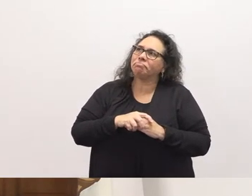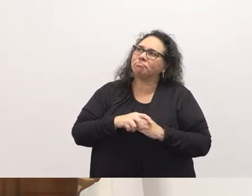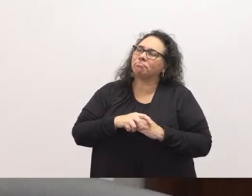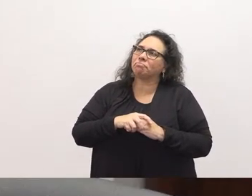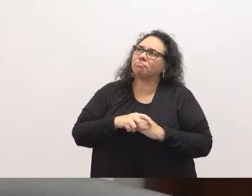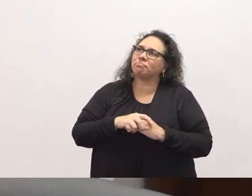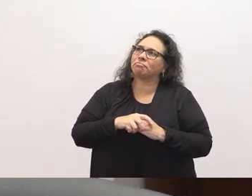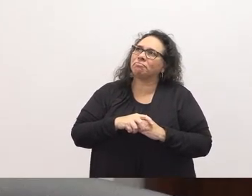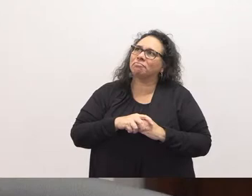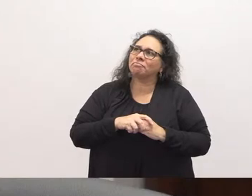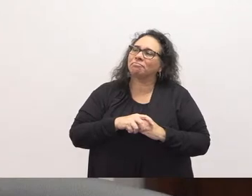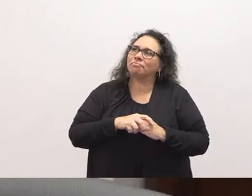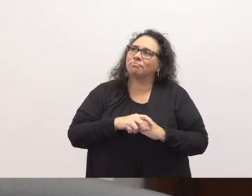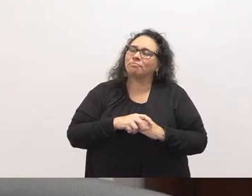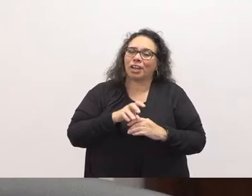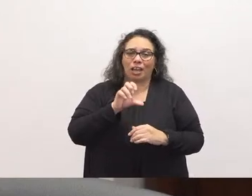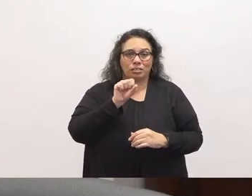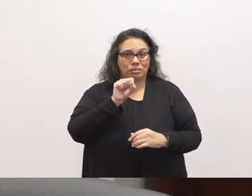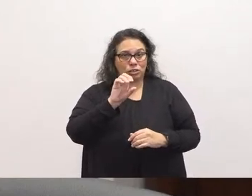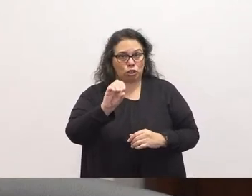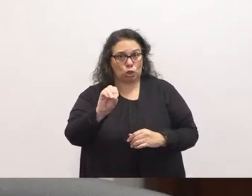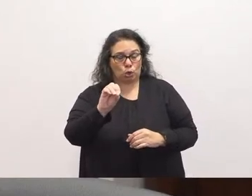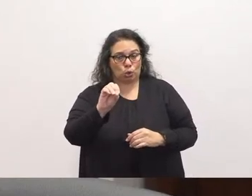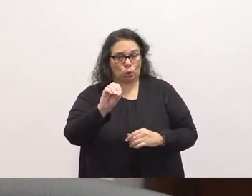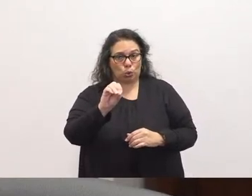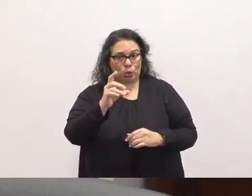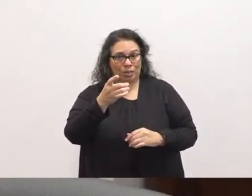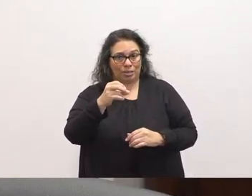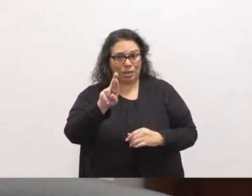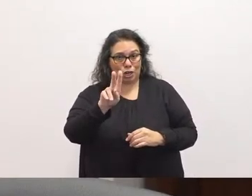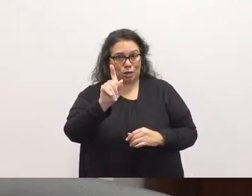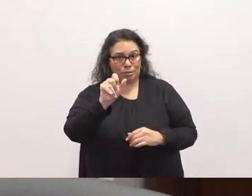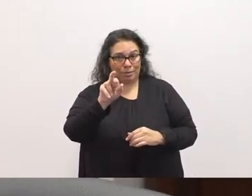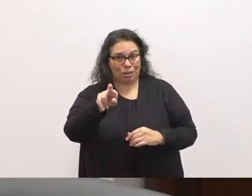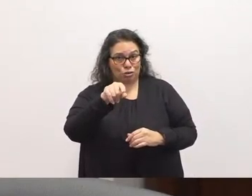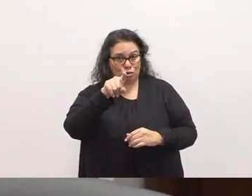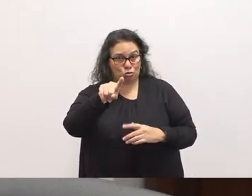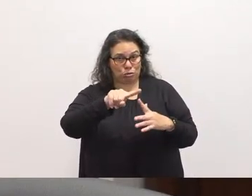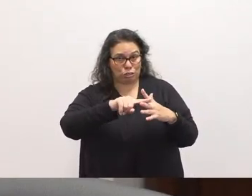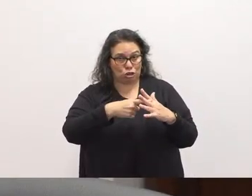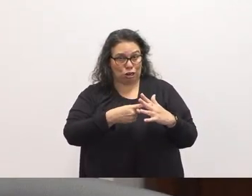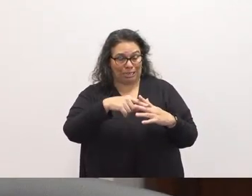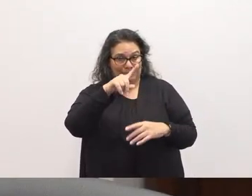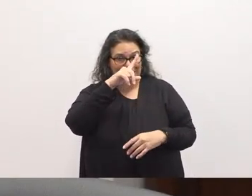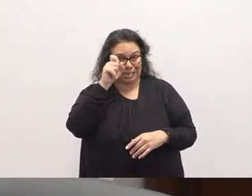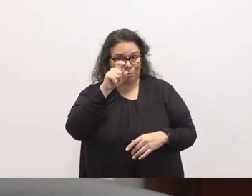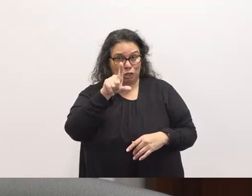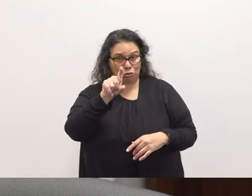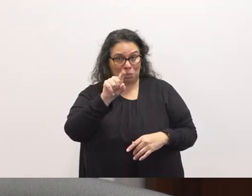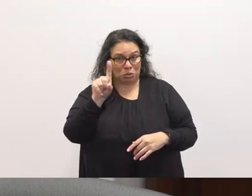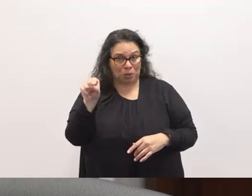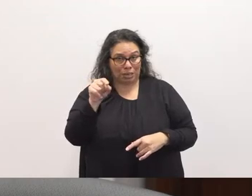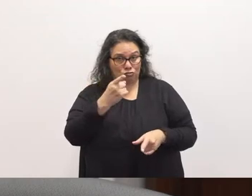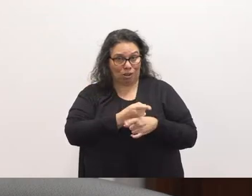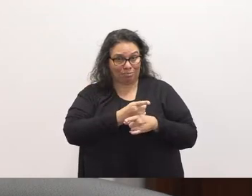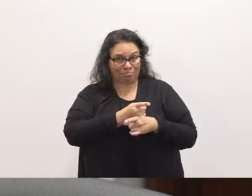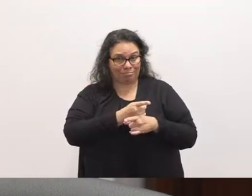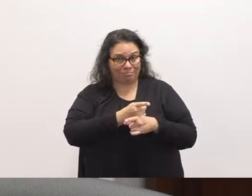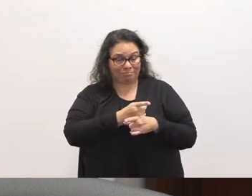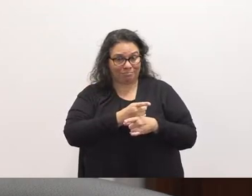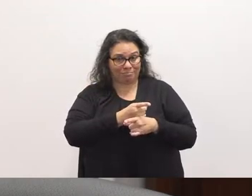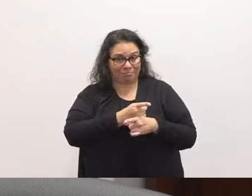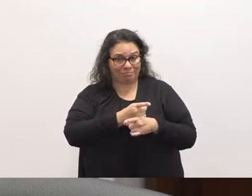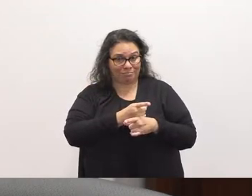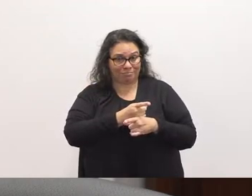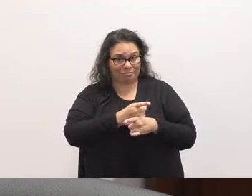So, Dr. Bick, you started in 2020, summer of 2020, right?